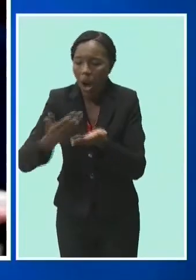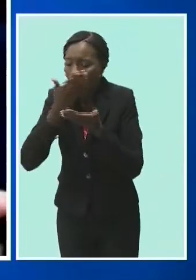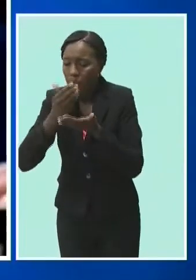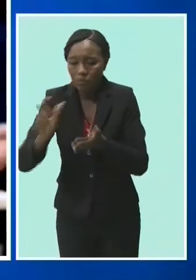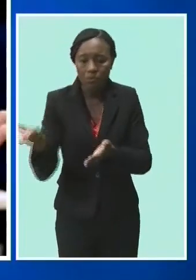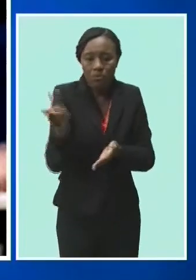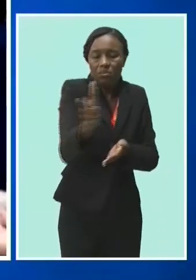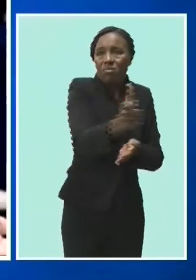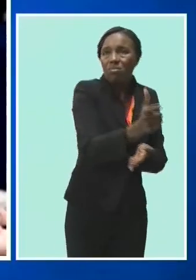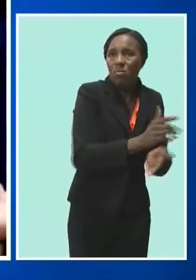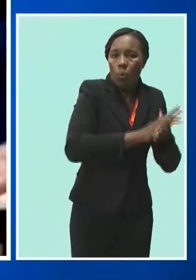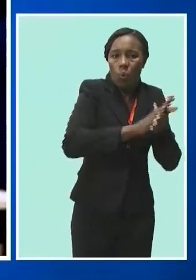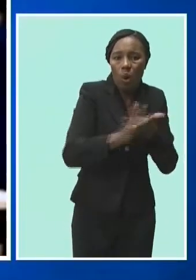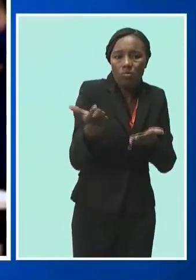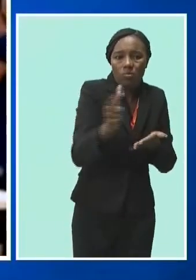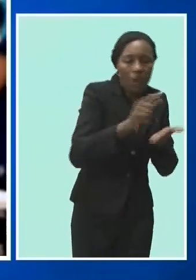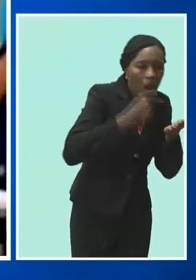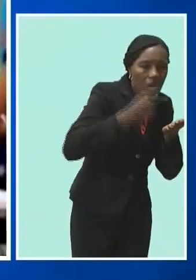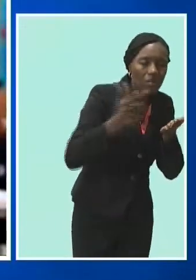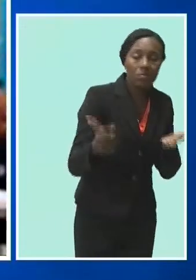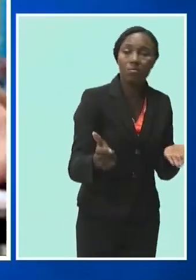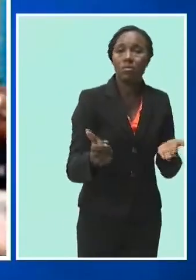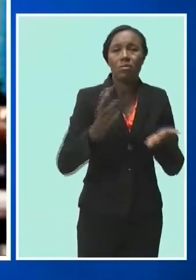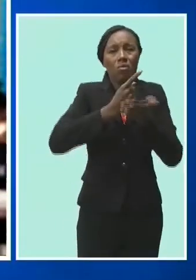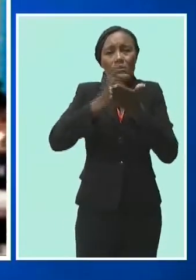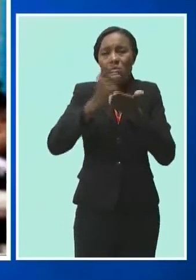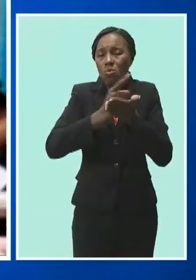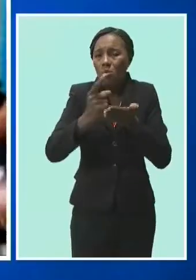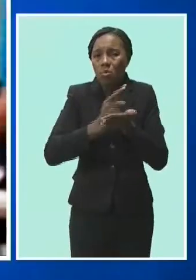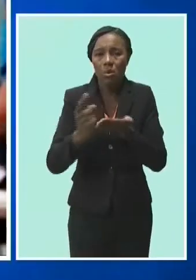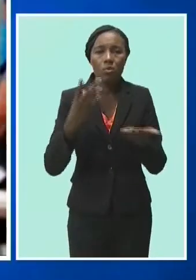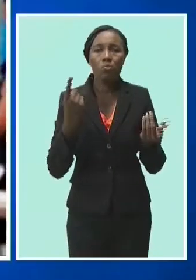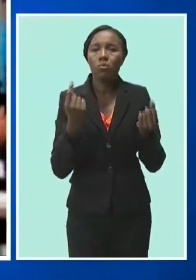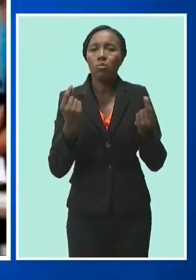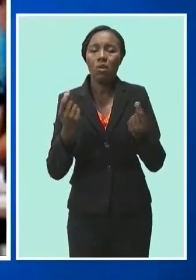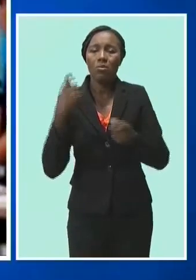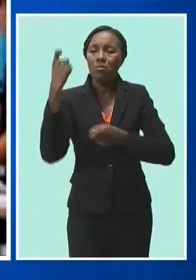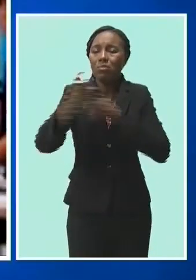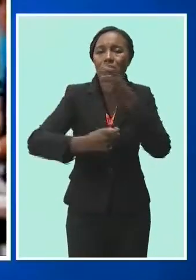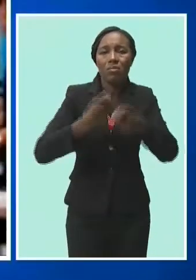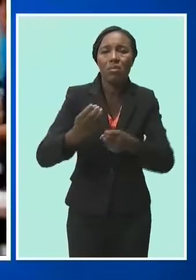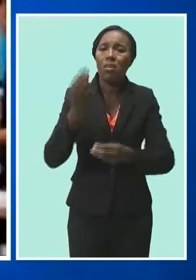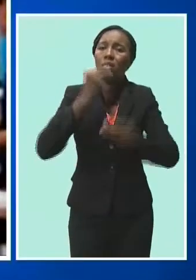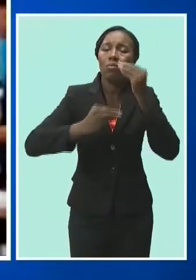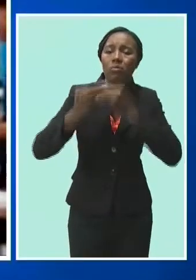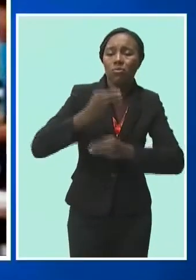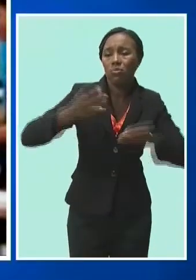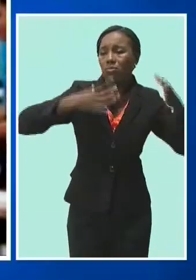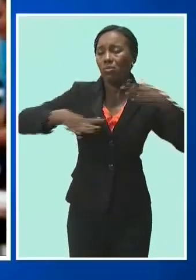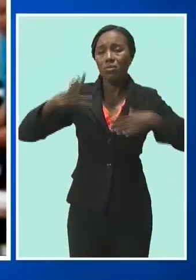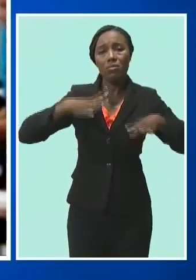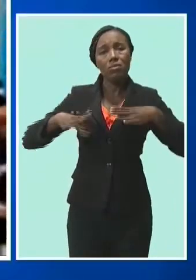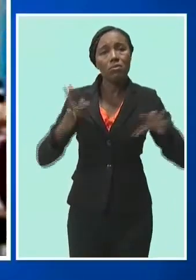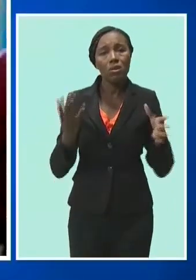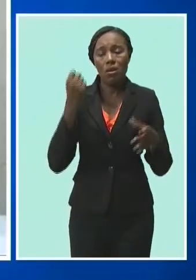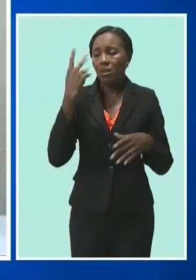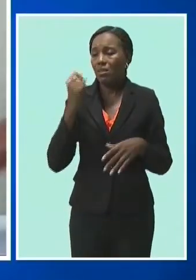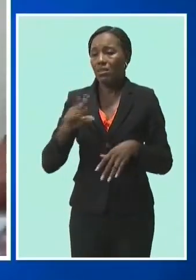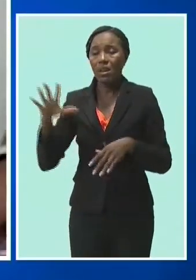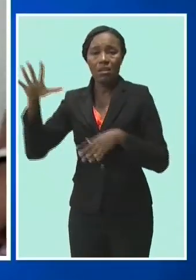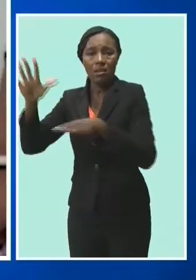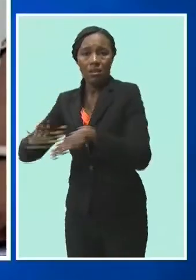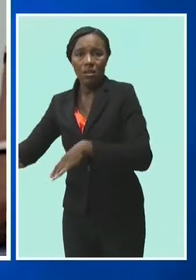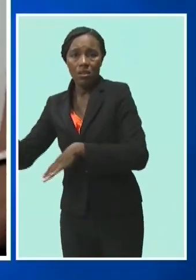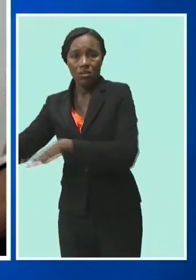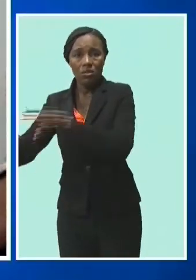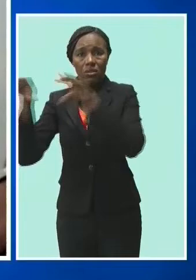week also, we give them food and clothing, because a lot of them come with only what they have on. The